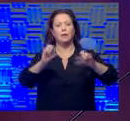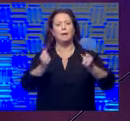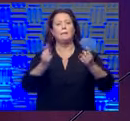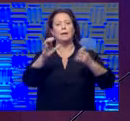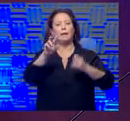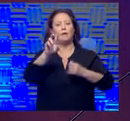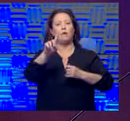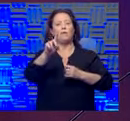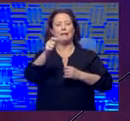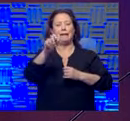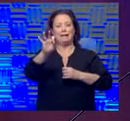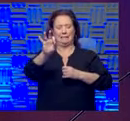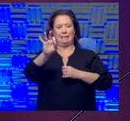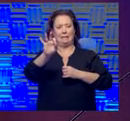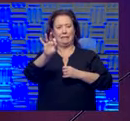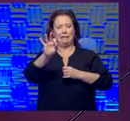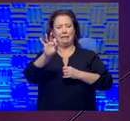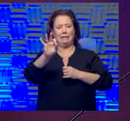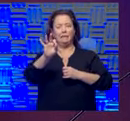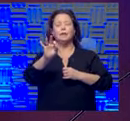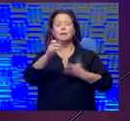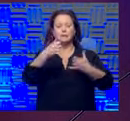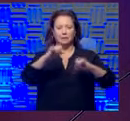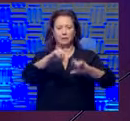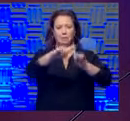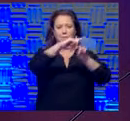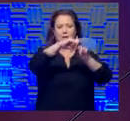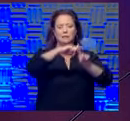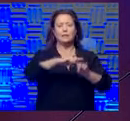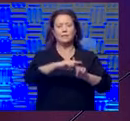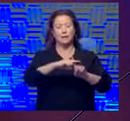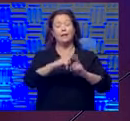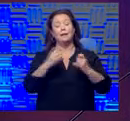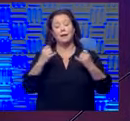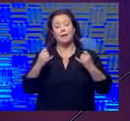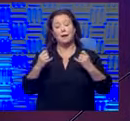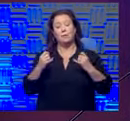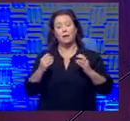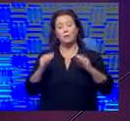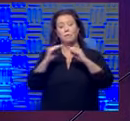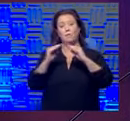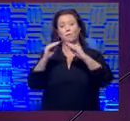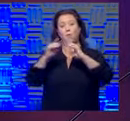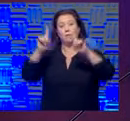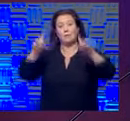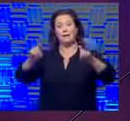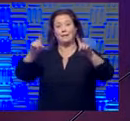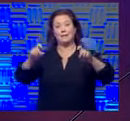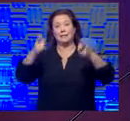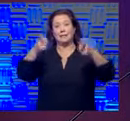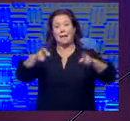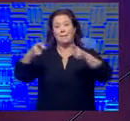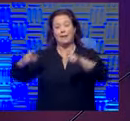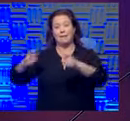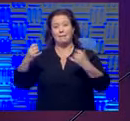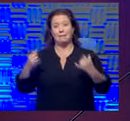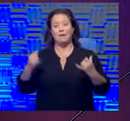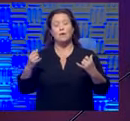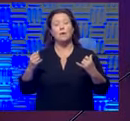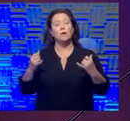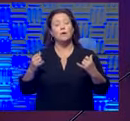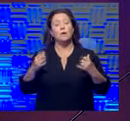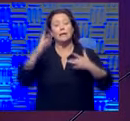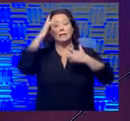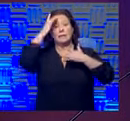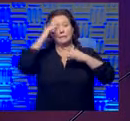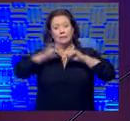out there. There's still positive cases, especially as we ramp up now, more and more testing being done all the time. But the